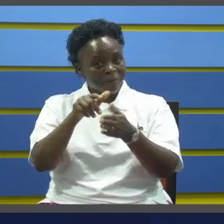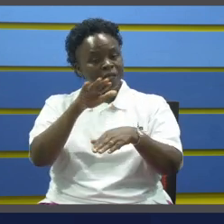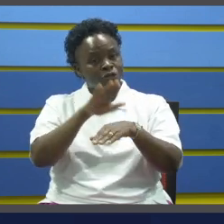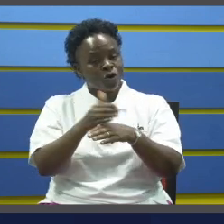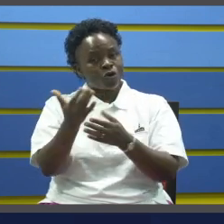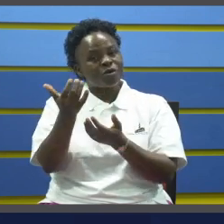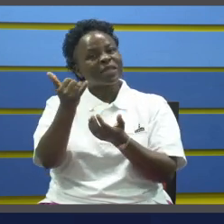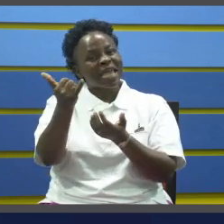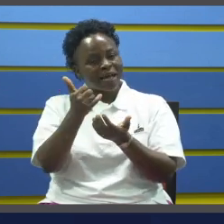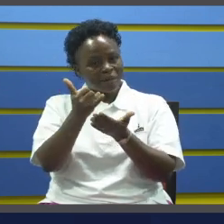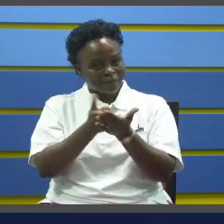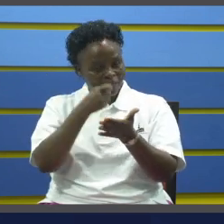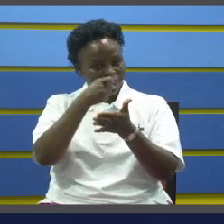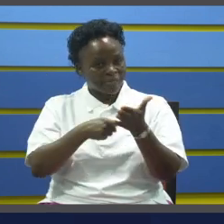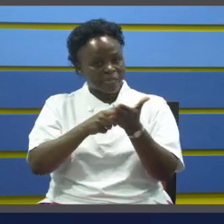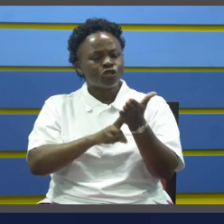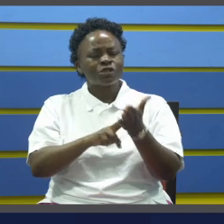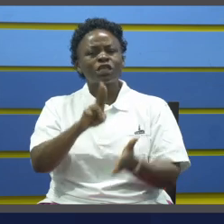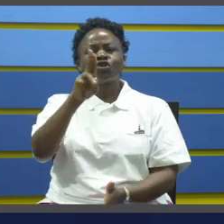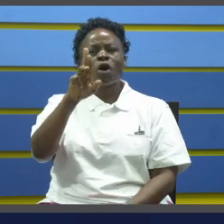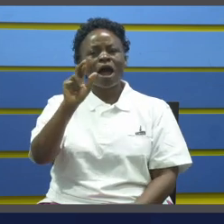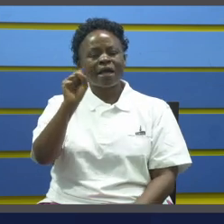the URA USSD code